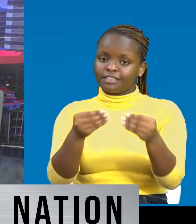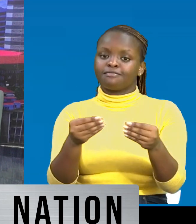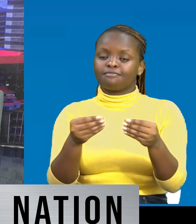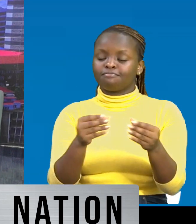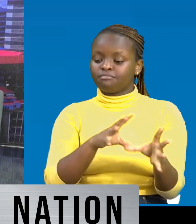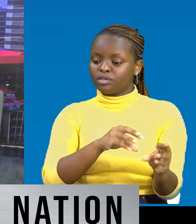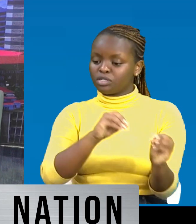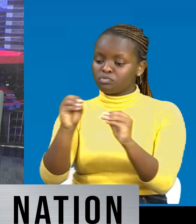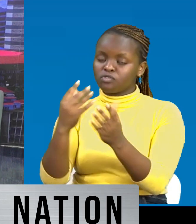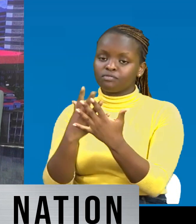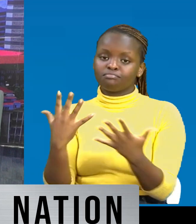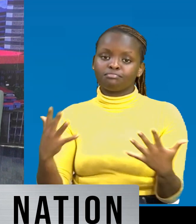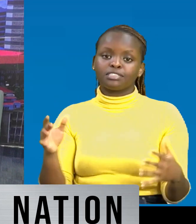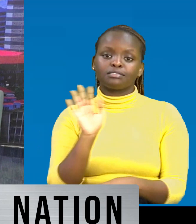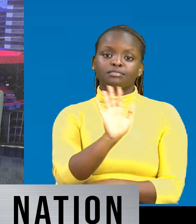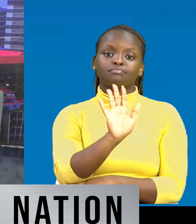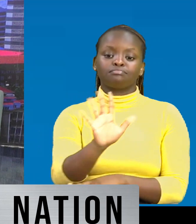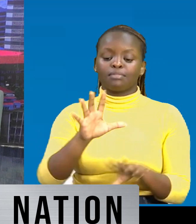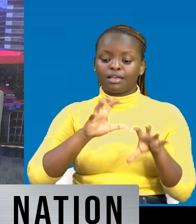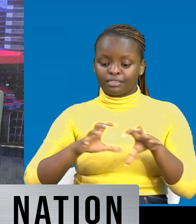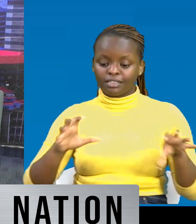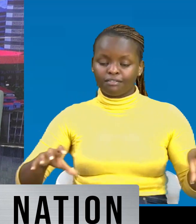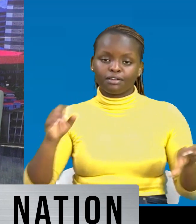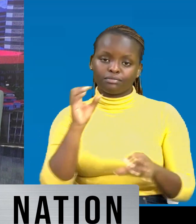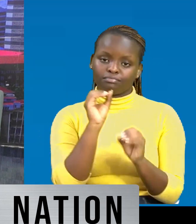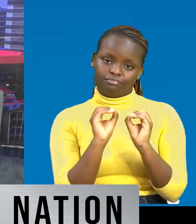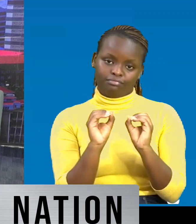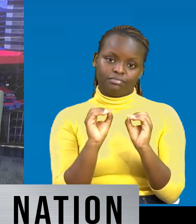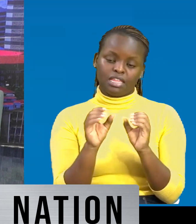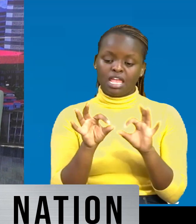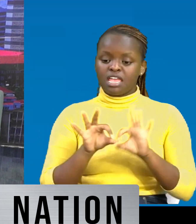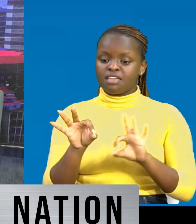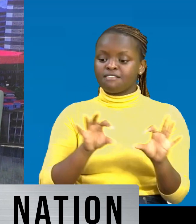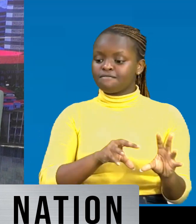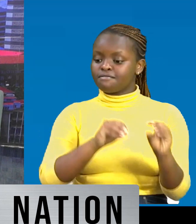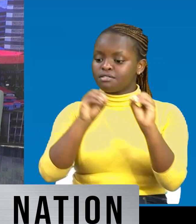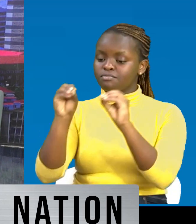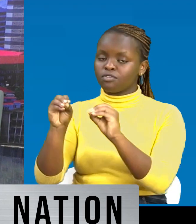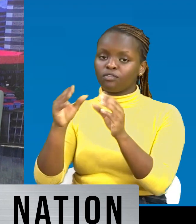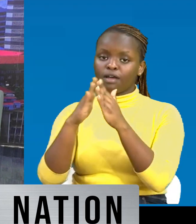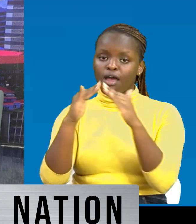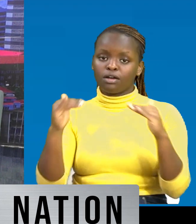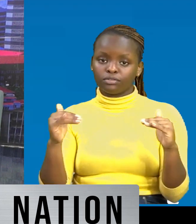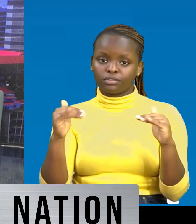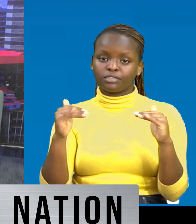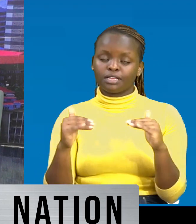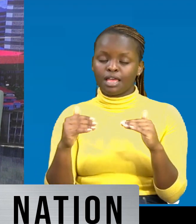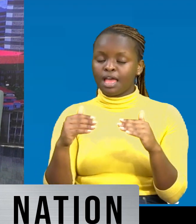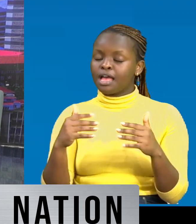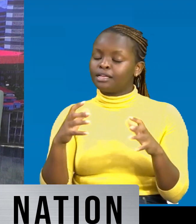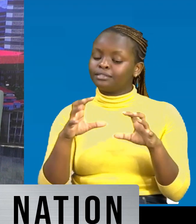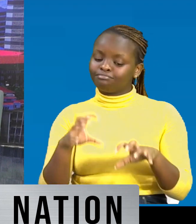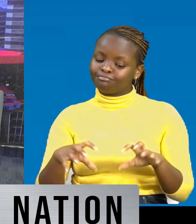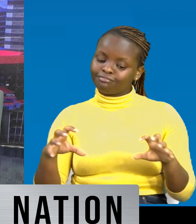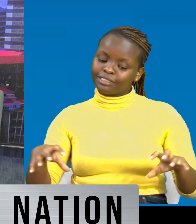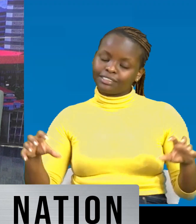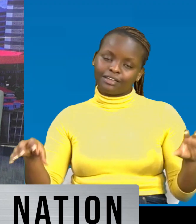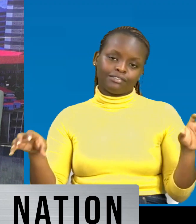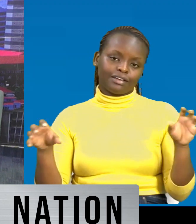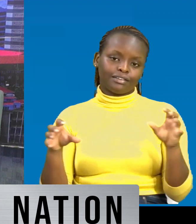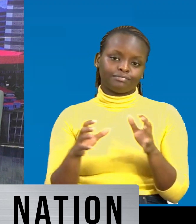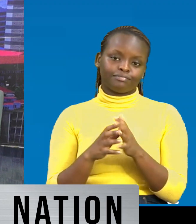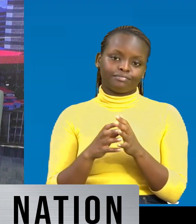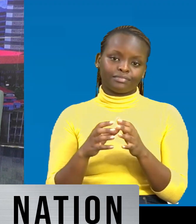that you don't suffer from those things. If you can remove your house, Jonah, then you will not have suffered the consequences of